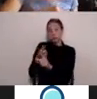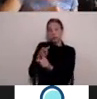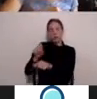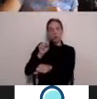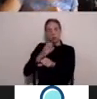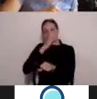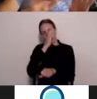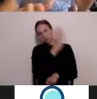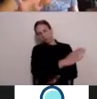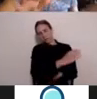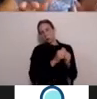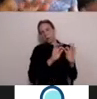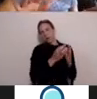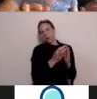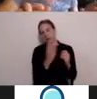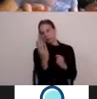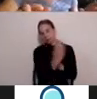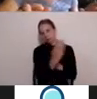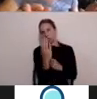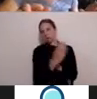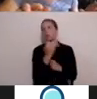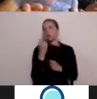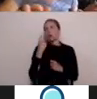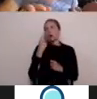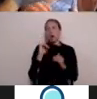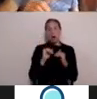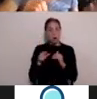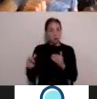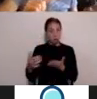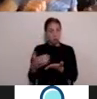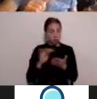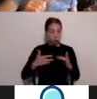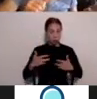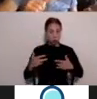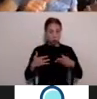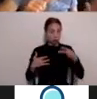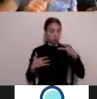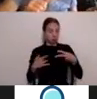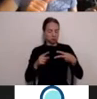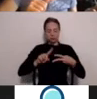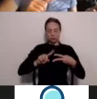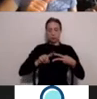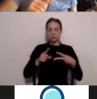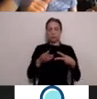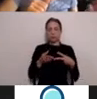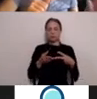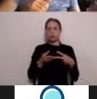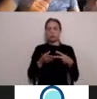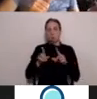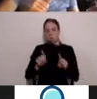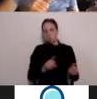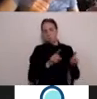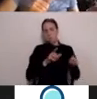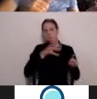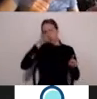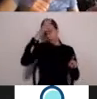with families. And I think there were one of two ways that they gathered those concerns. One was through surveying their parents. And so there